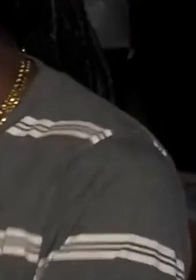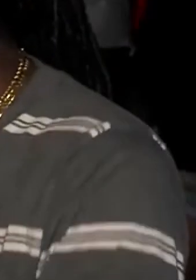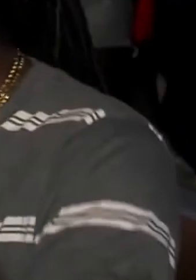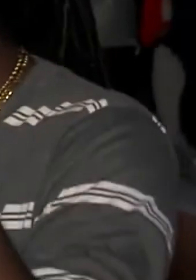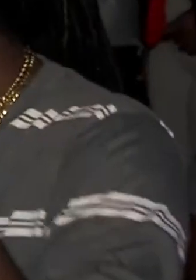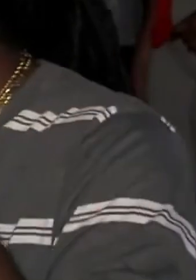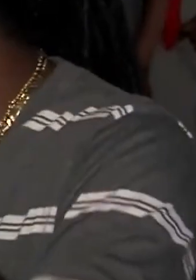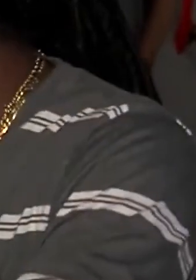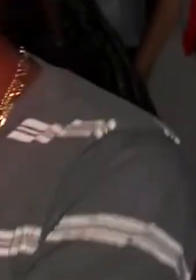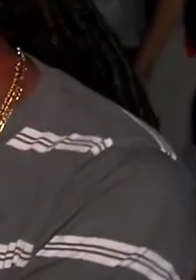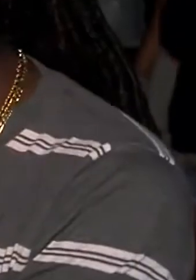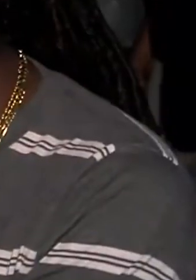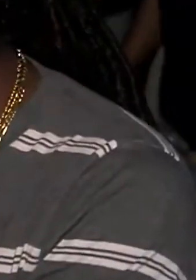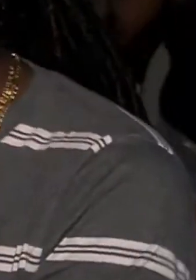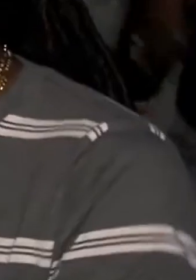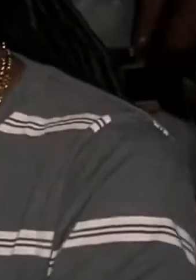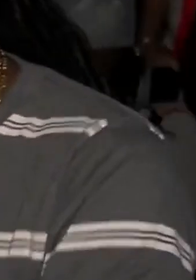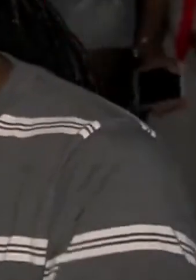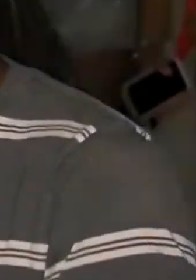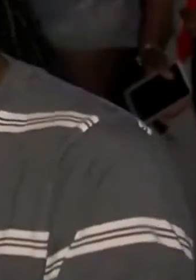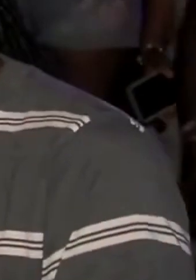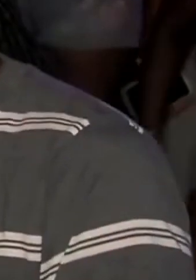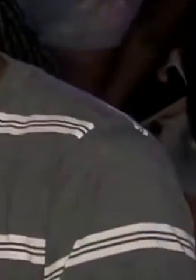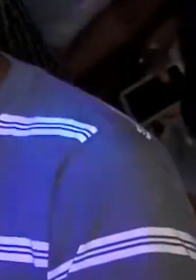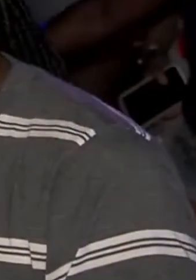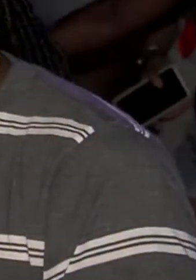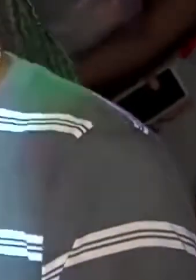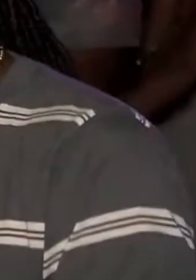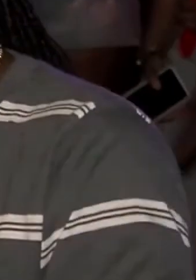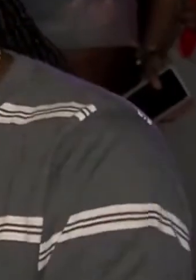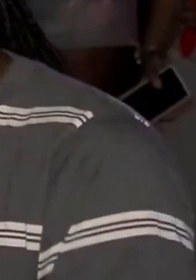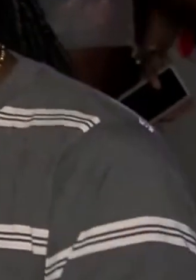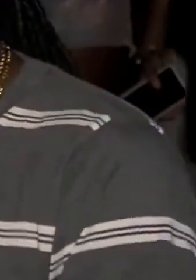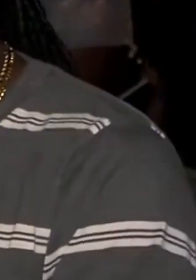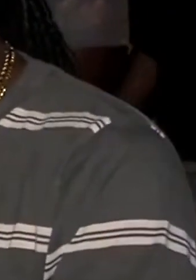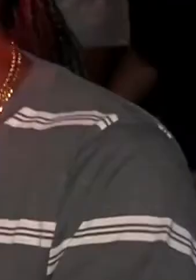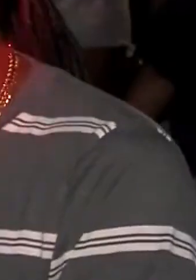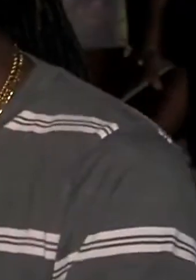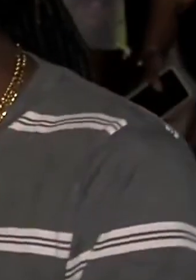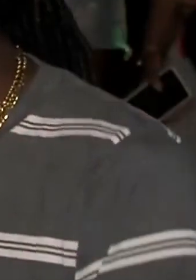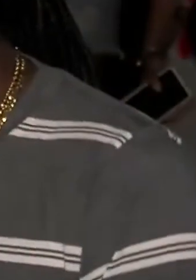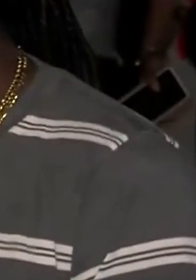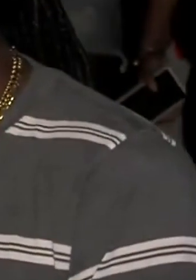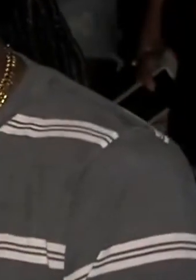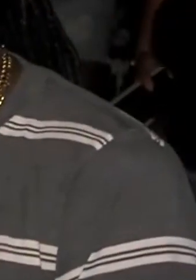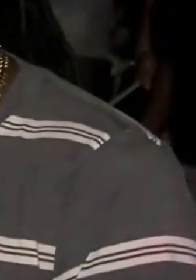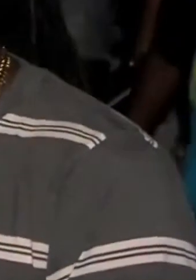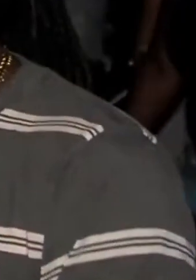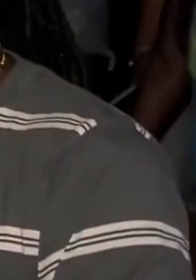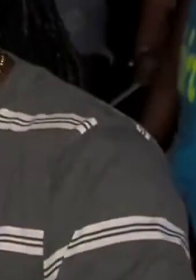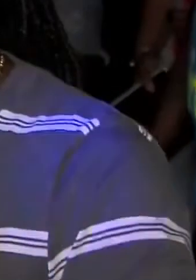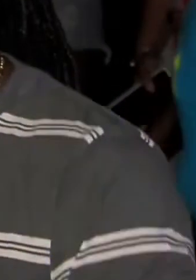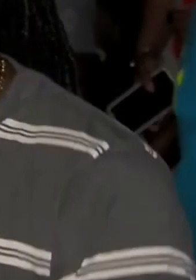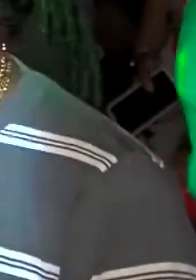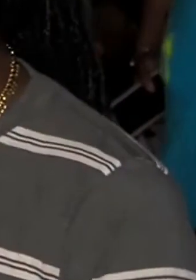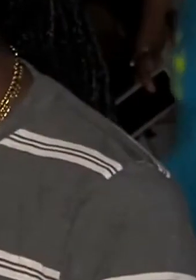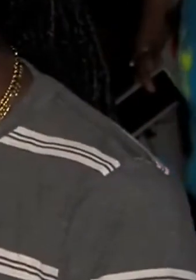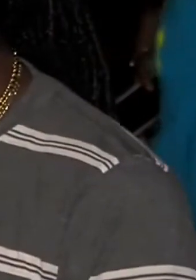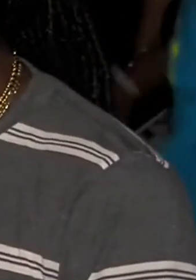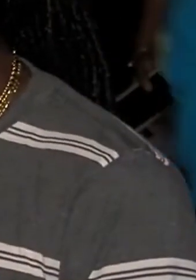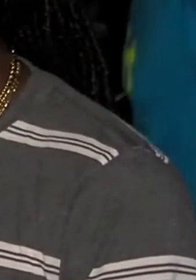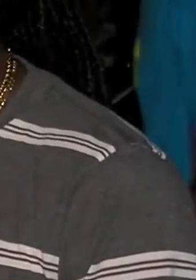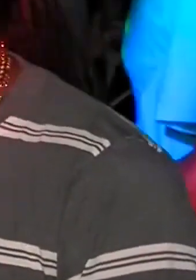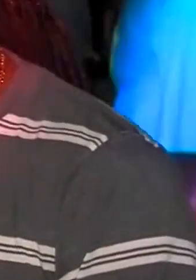progress intending to progress a little further. I'll probably advance to the finals this year for sure. This is my third